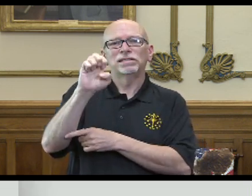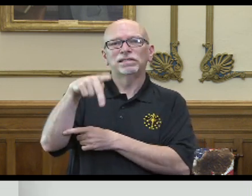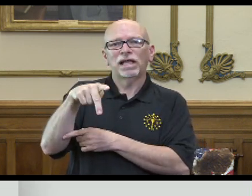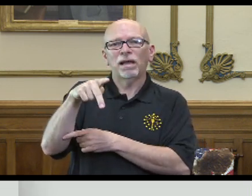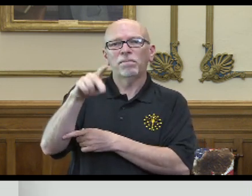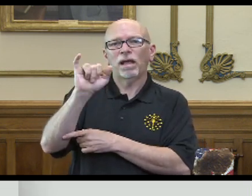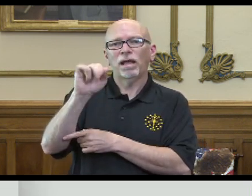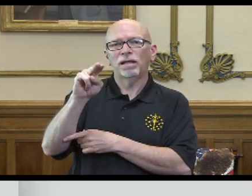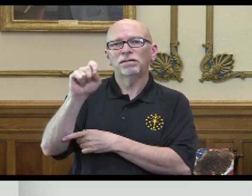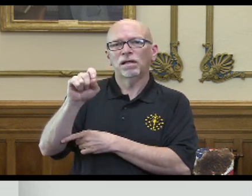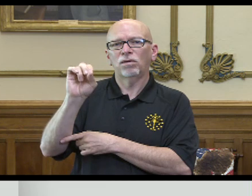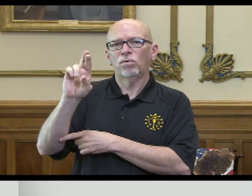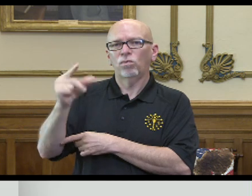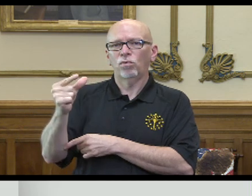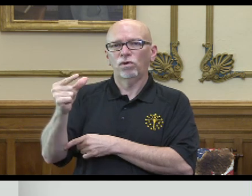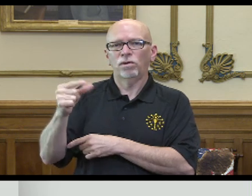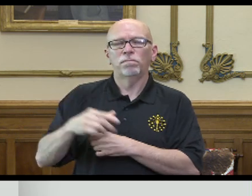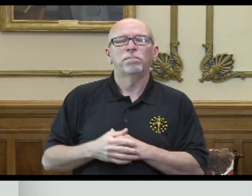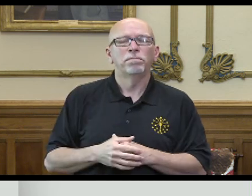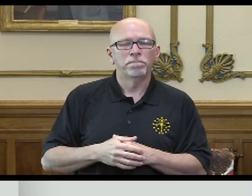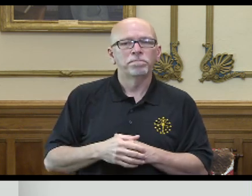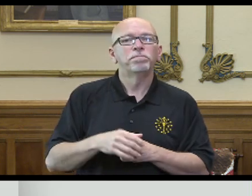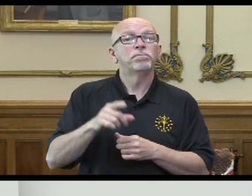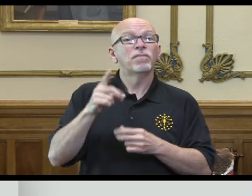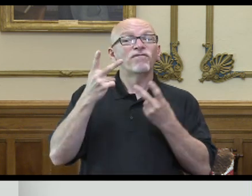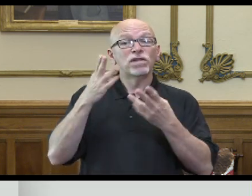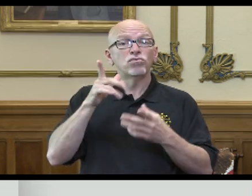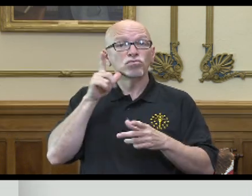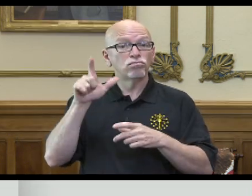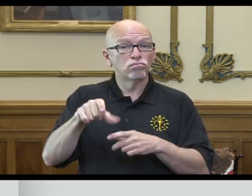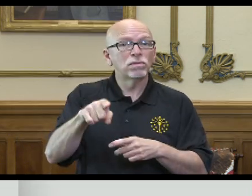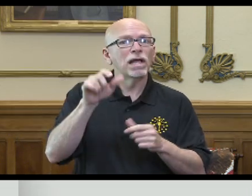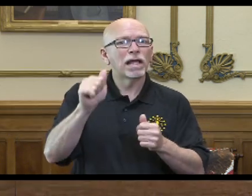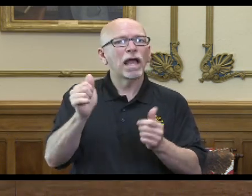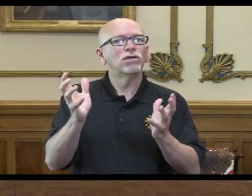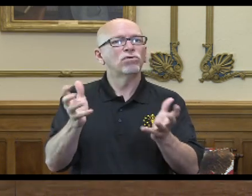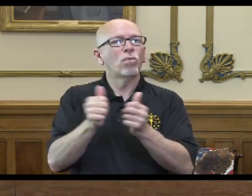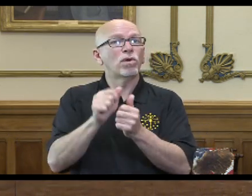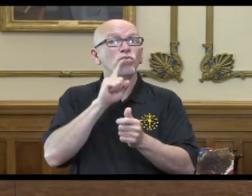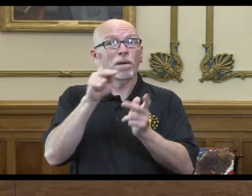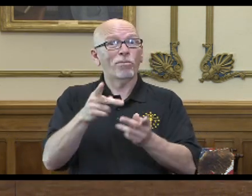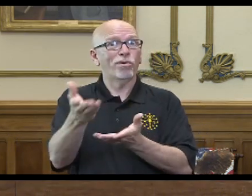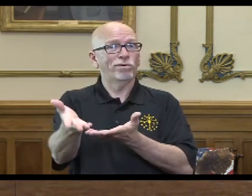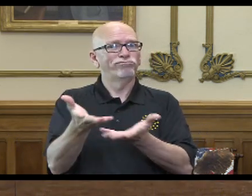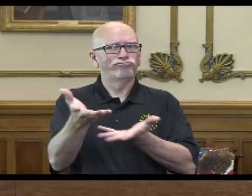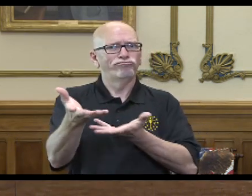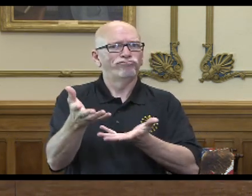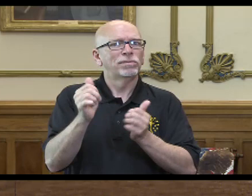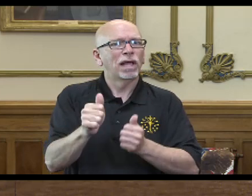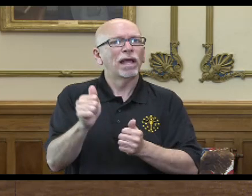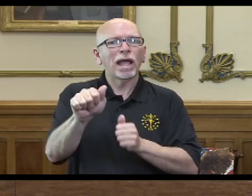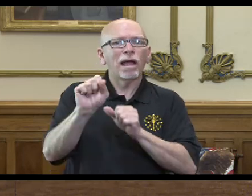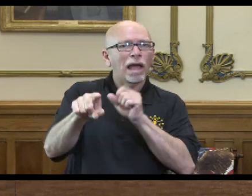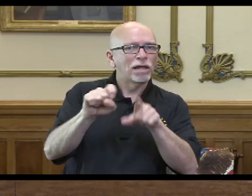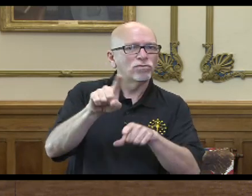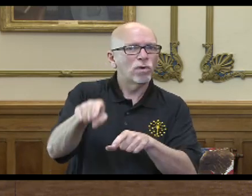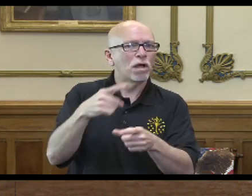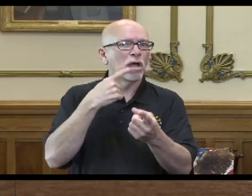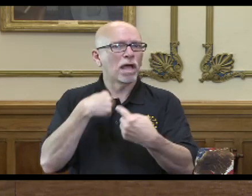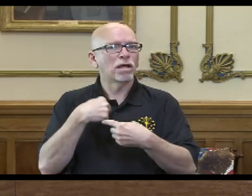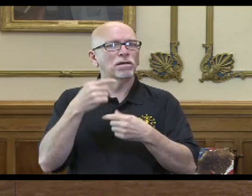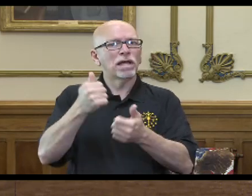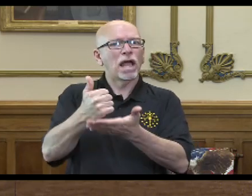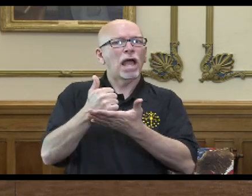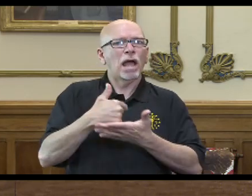yournextstepin.org. Visitors to the site can talk to a real person to answer questions and help them determine the right path